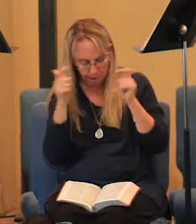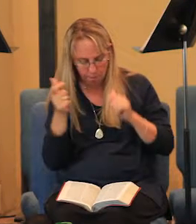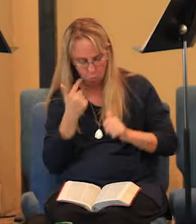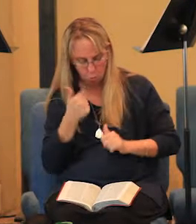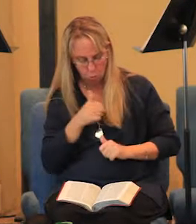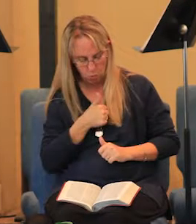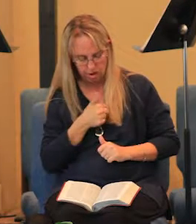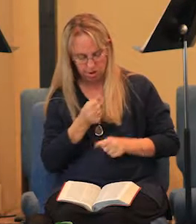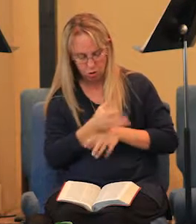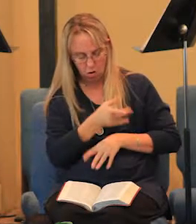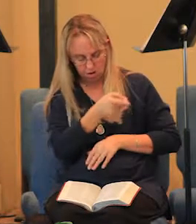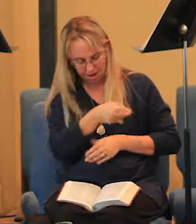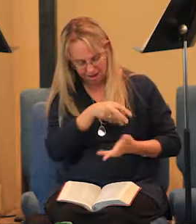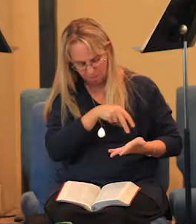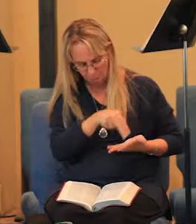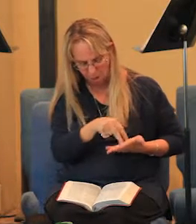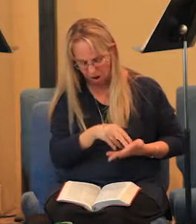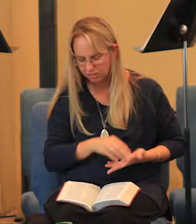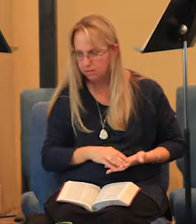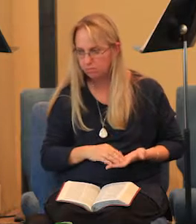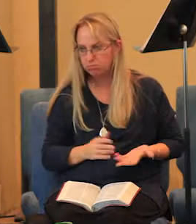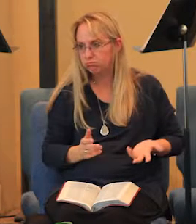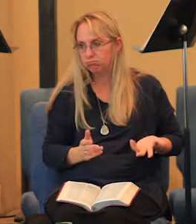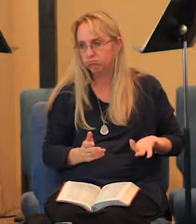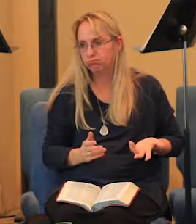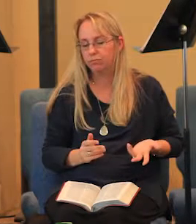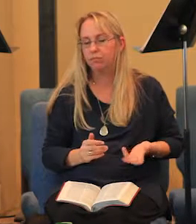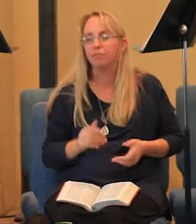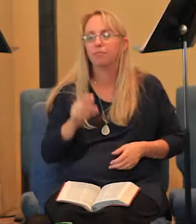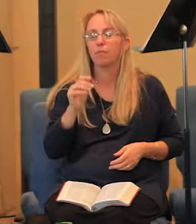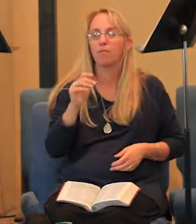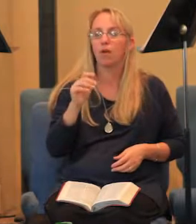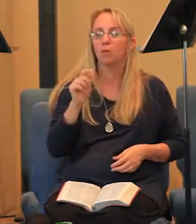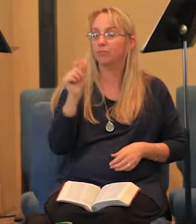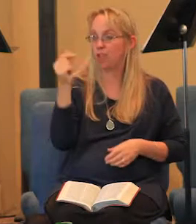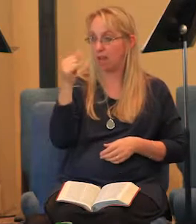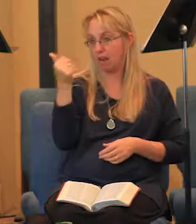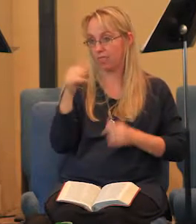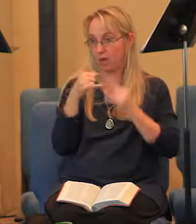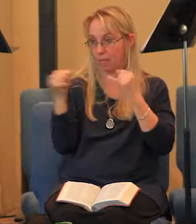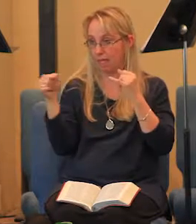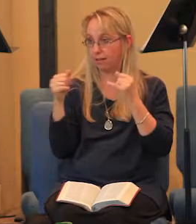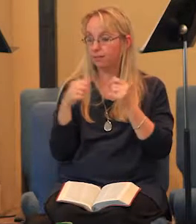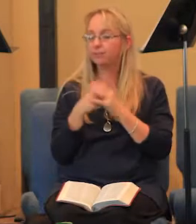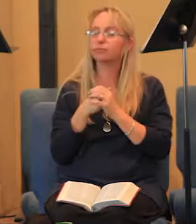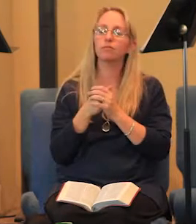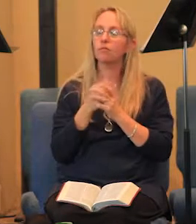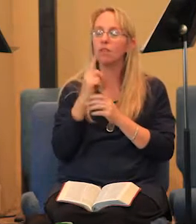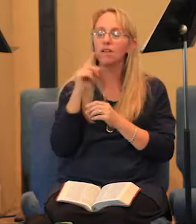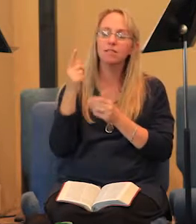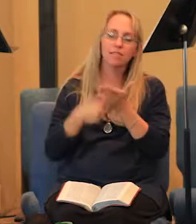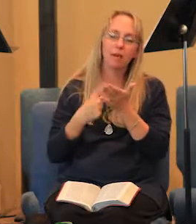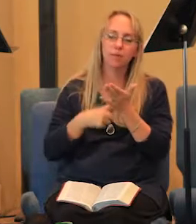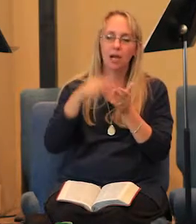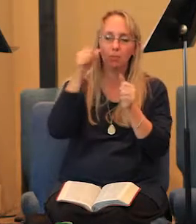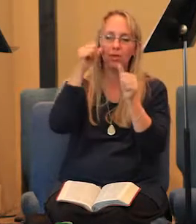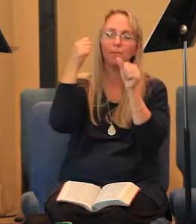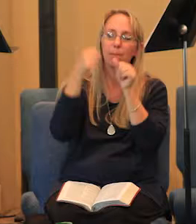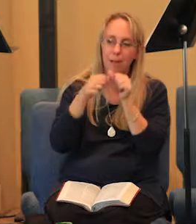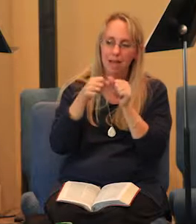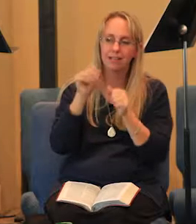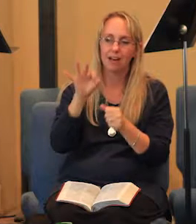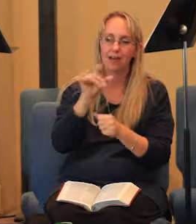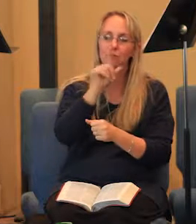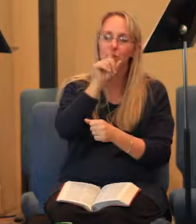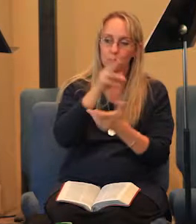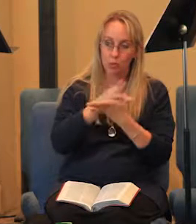we had made him walk? I want to give you another blank here. Sometimes being reminded of the truth can be